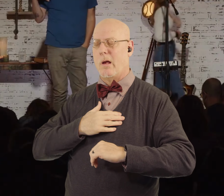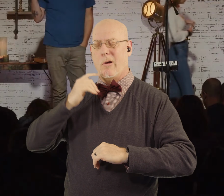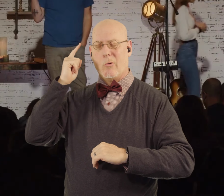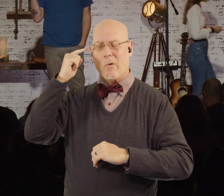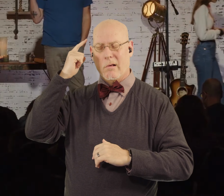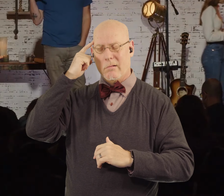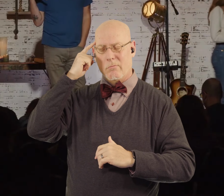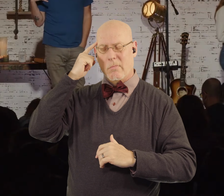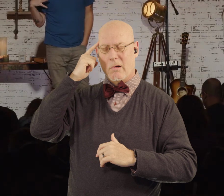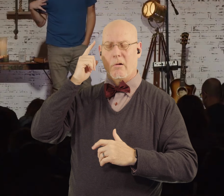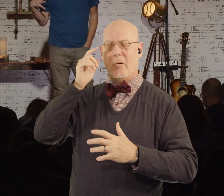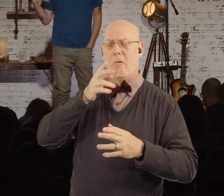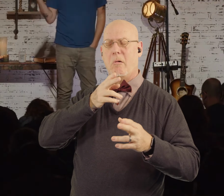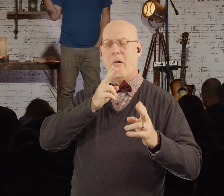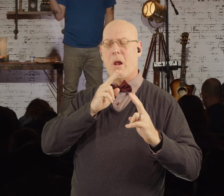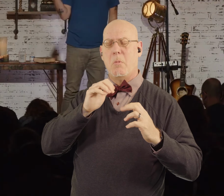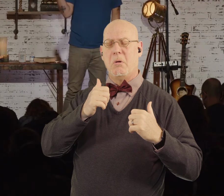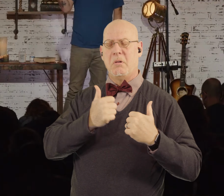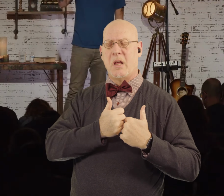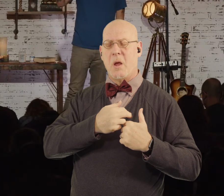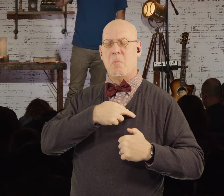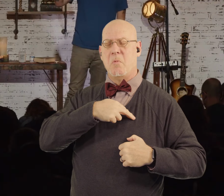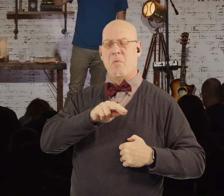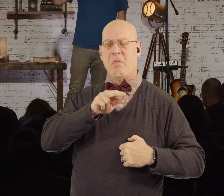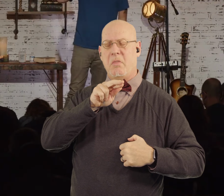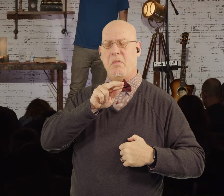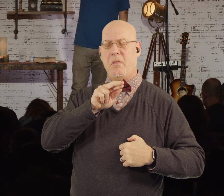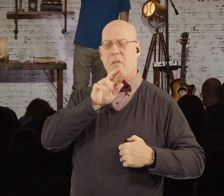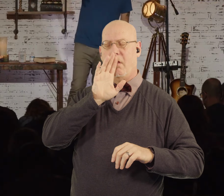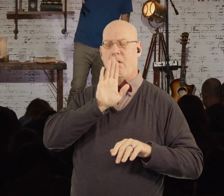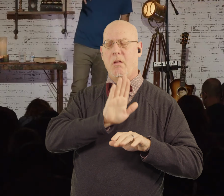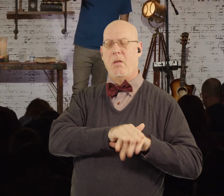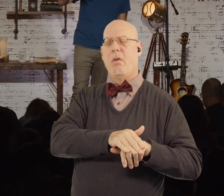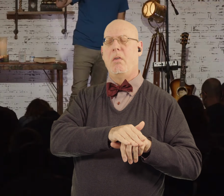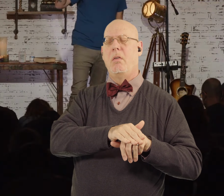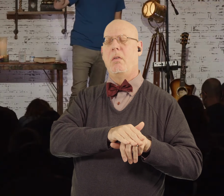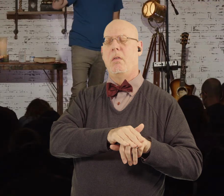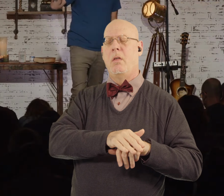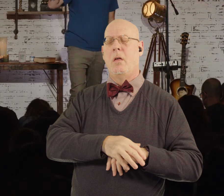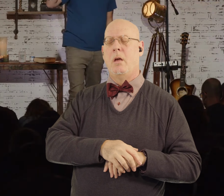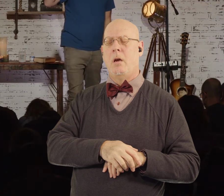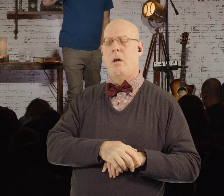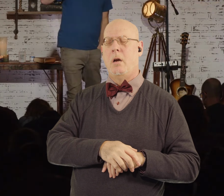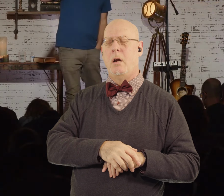somehow in our crazy minds, honorable game of religiosity